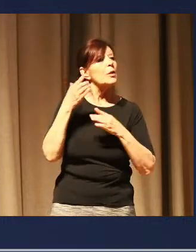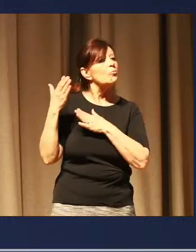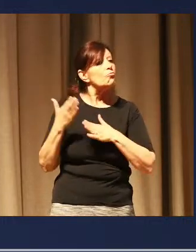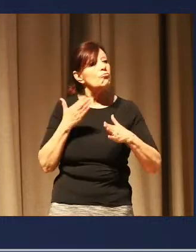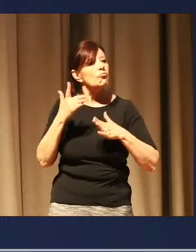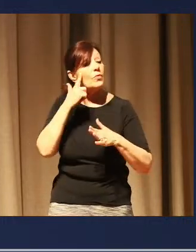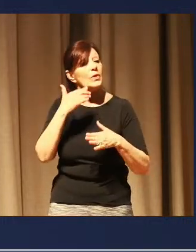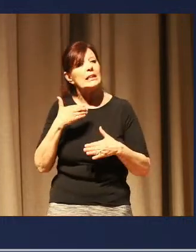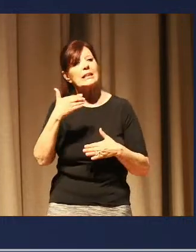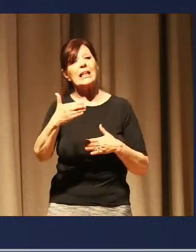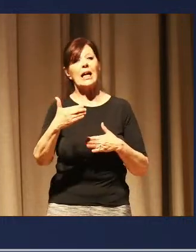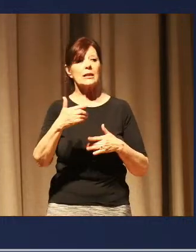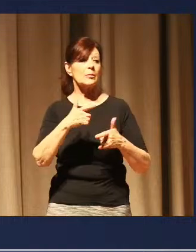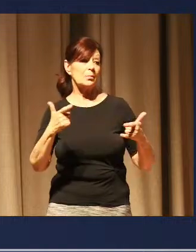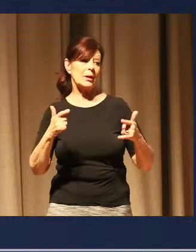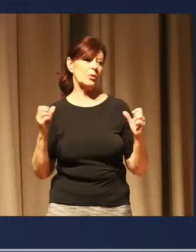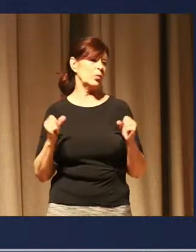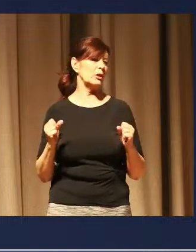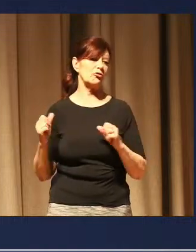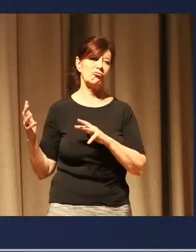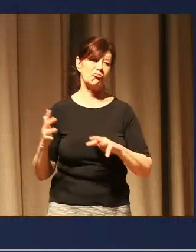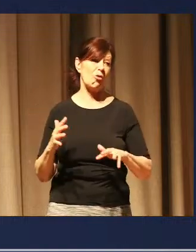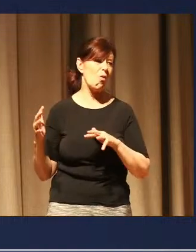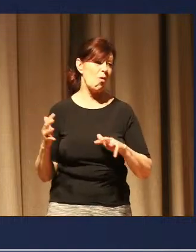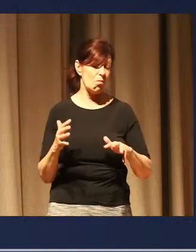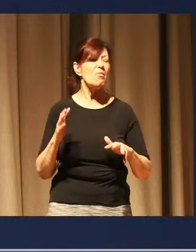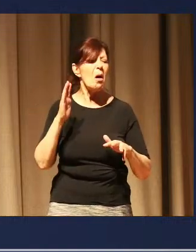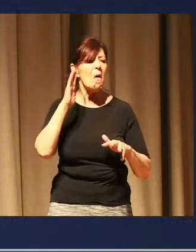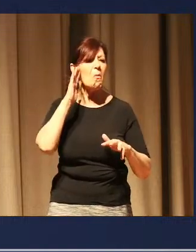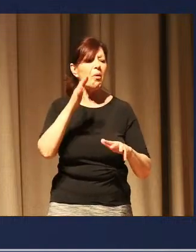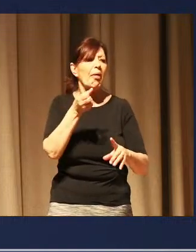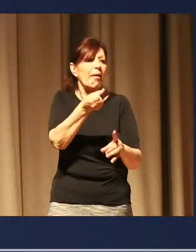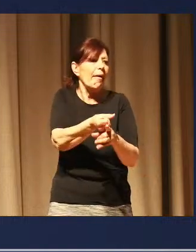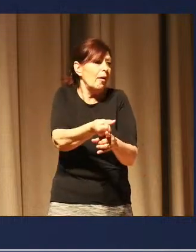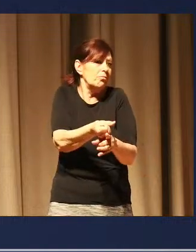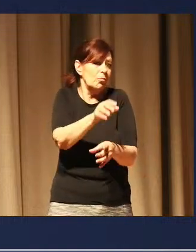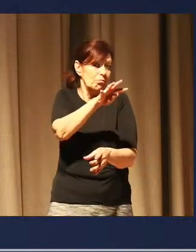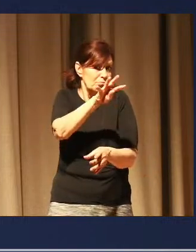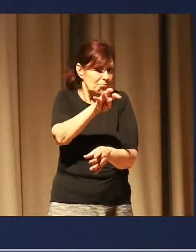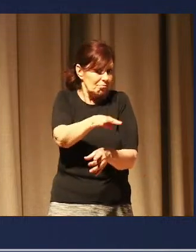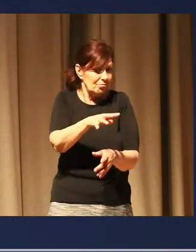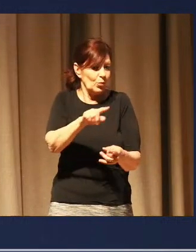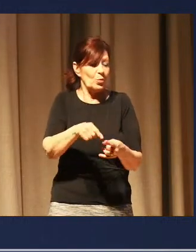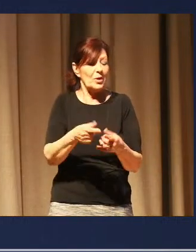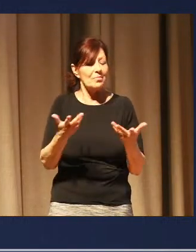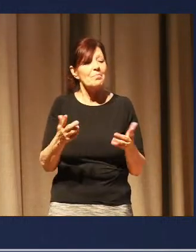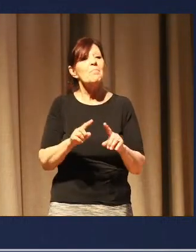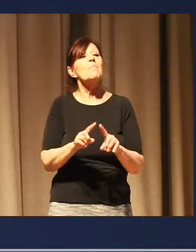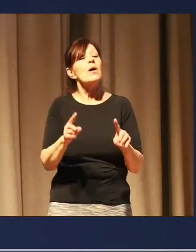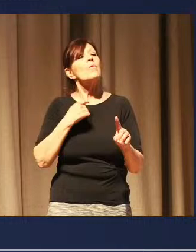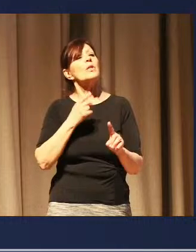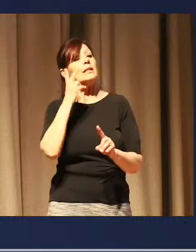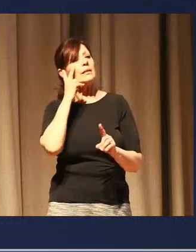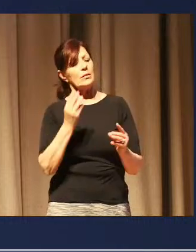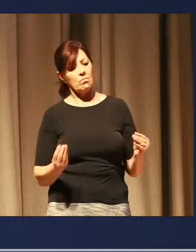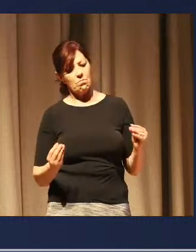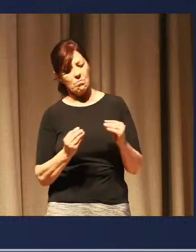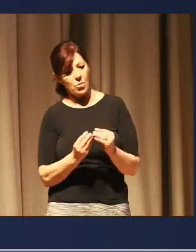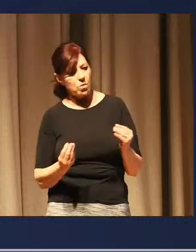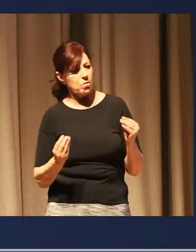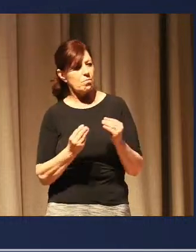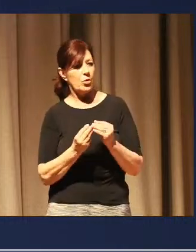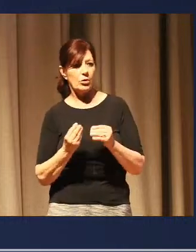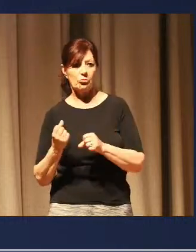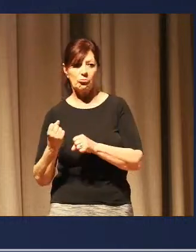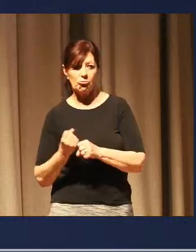for the next major winter storm that will inevitably hit our area. We are undoubtedly seeing increasingly stronger